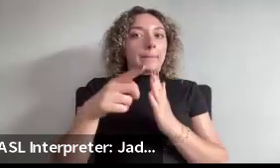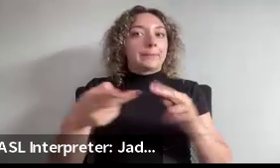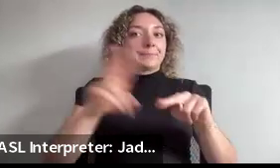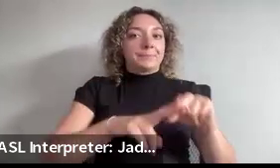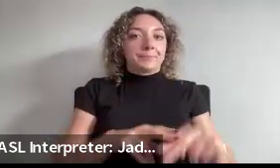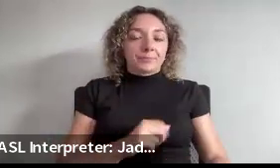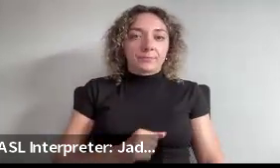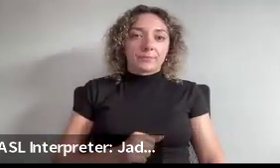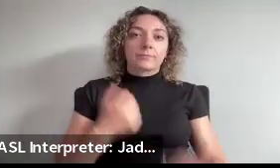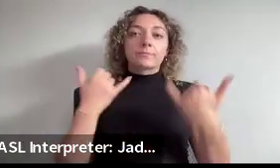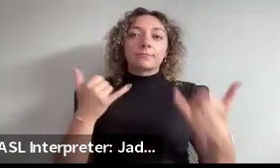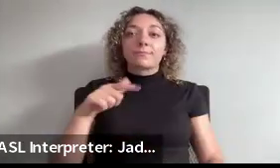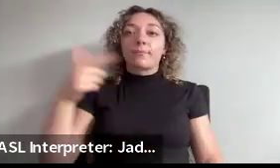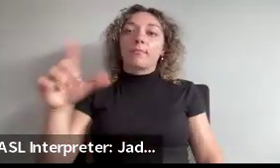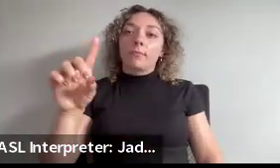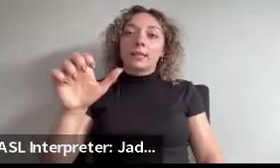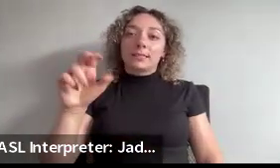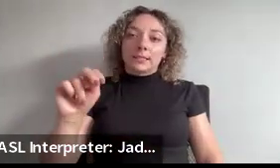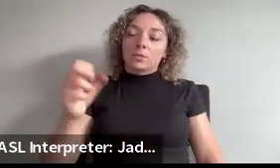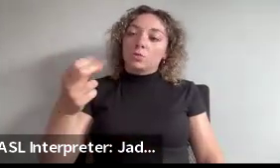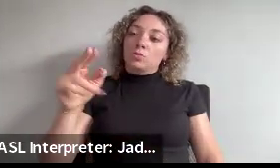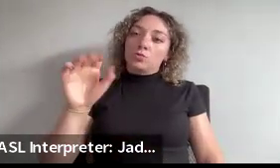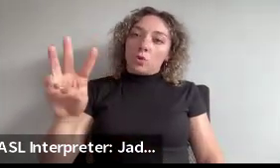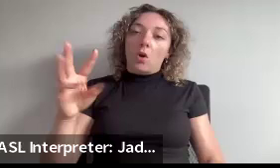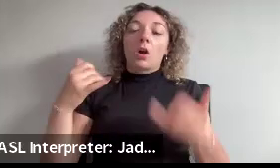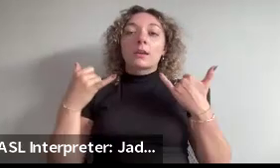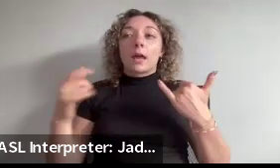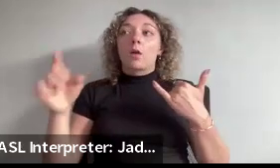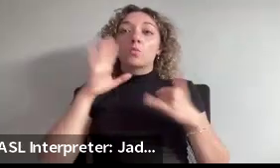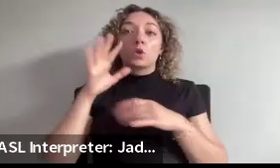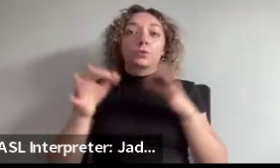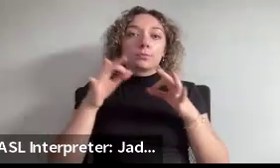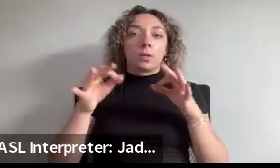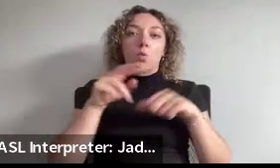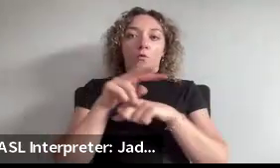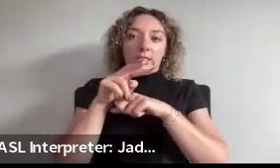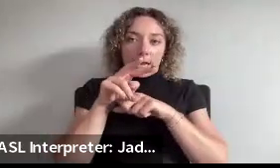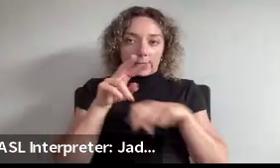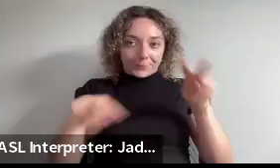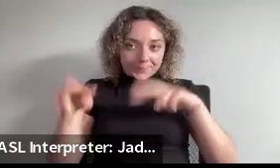All right, and I'm going to pass it over to Dean Shaw at this point to talk about oversight.